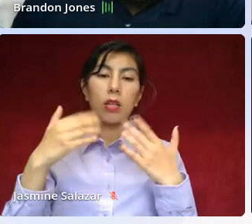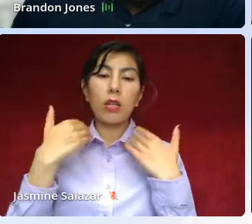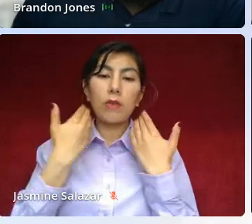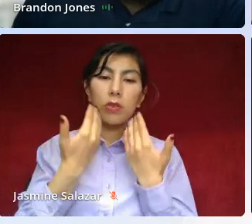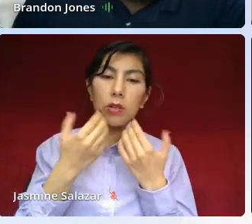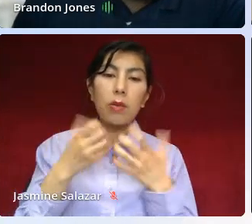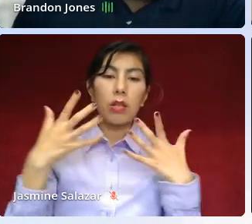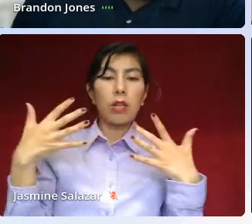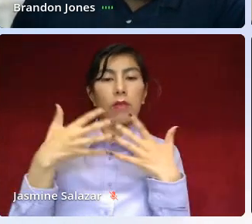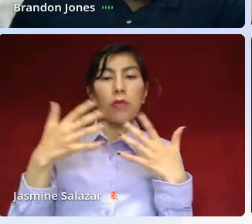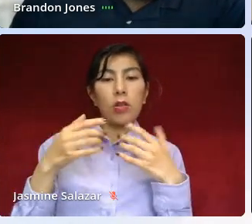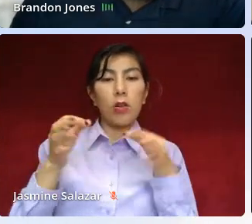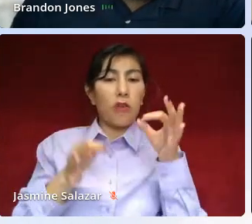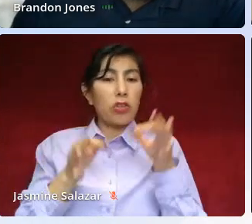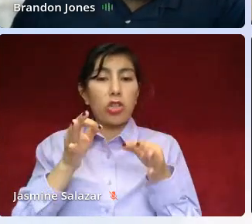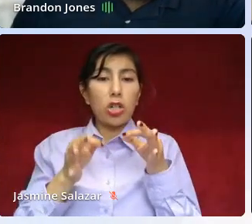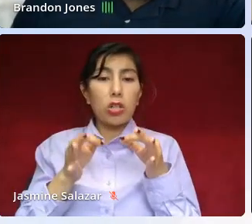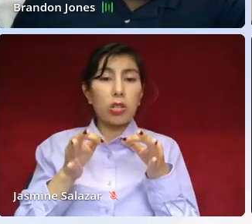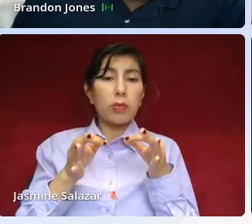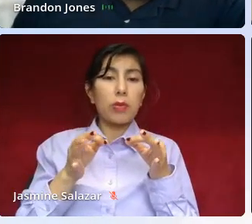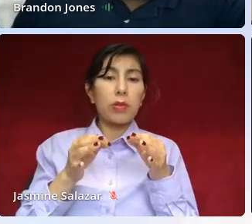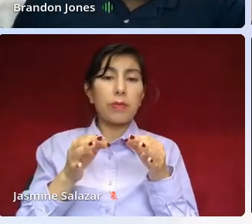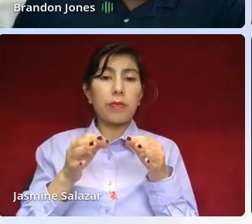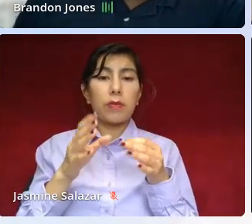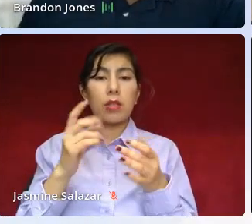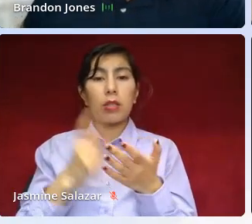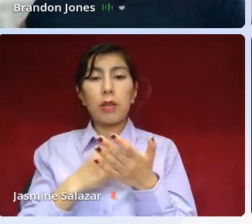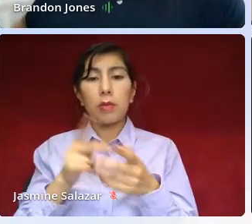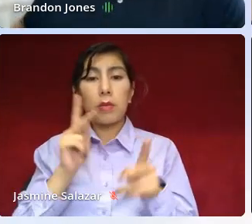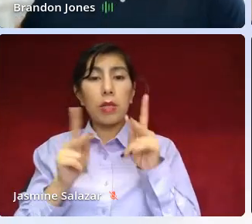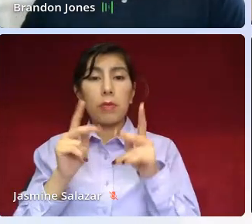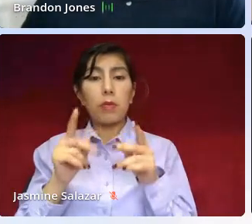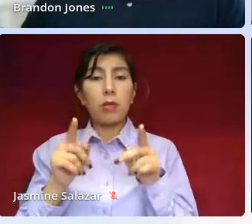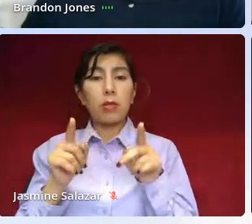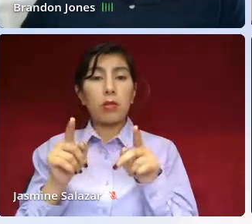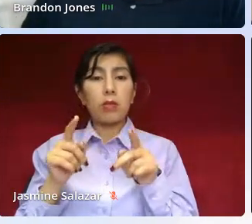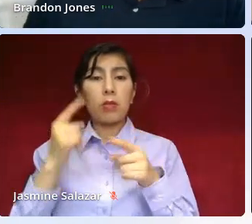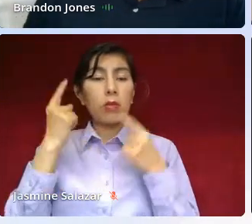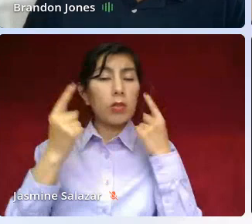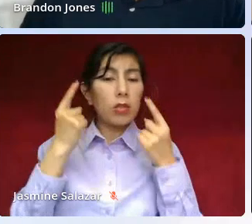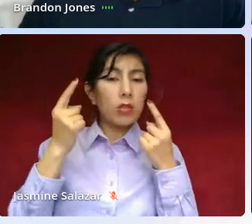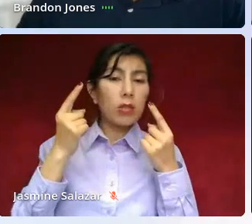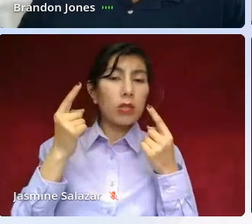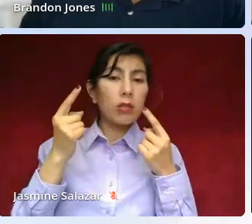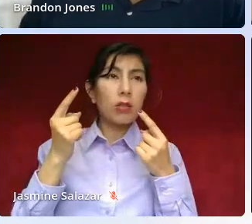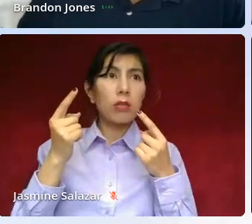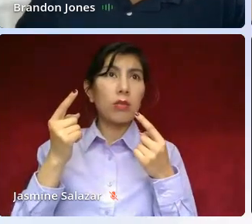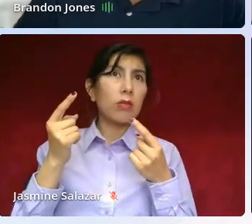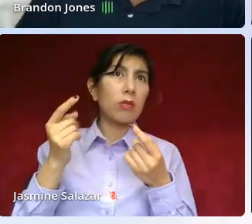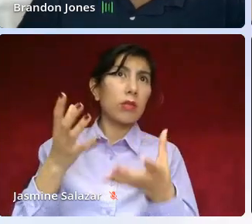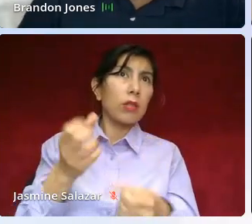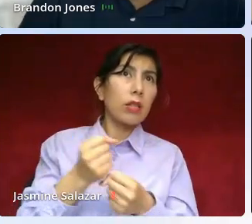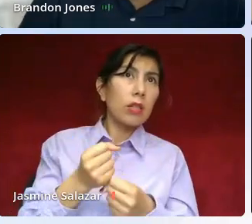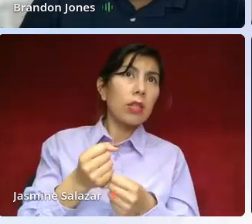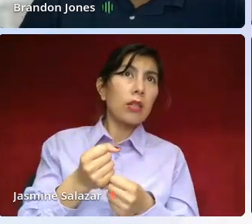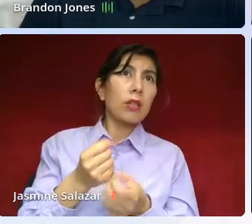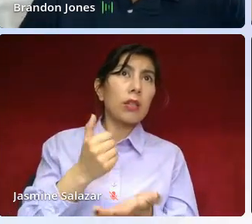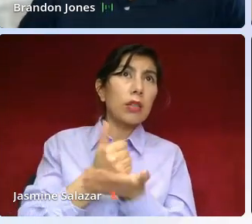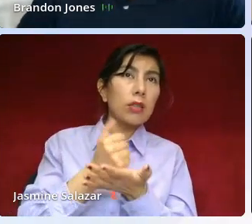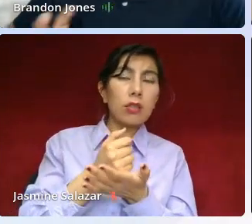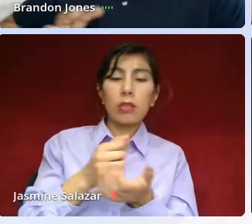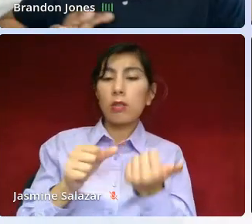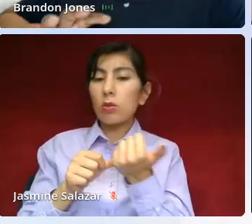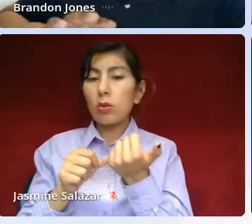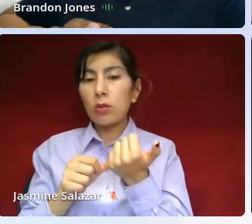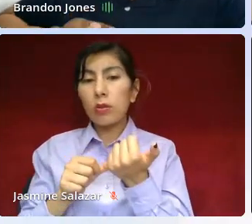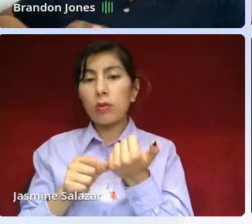fear of judgment. Sometimes people even considering receiving assistance or help as weakness, and those things are all things that